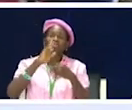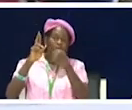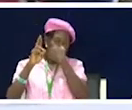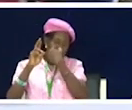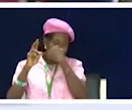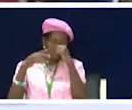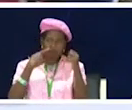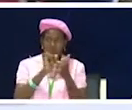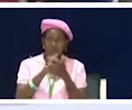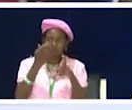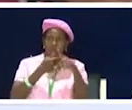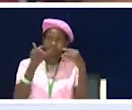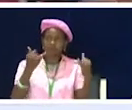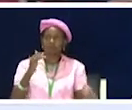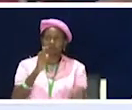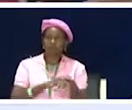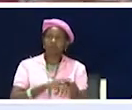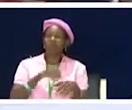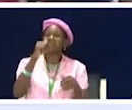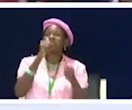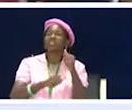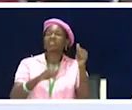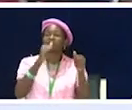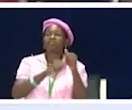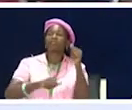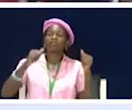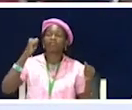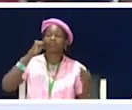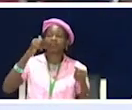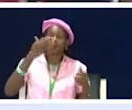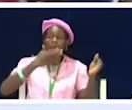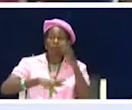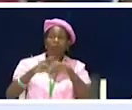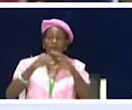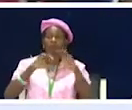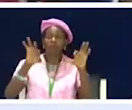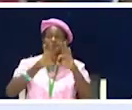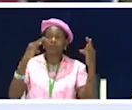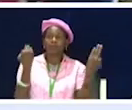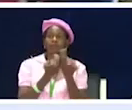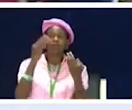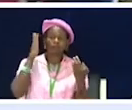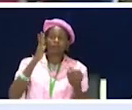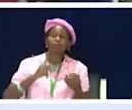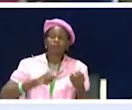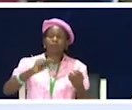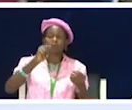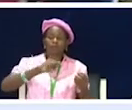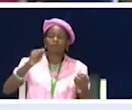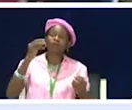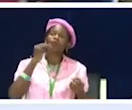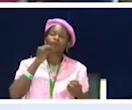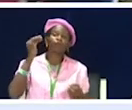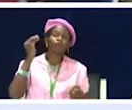that from this moment onward, every girl born in the family will bedwet.